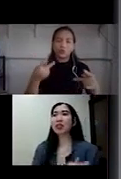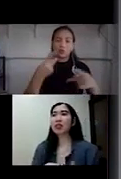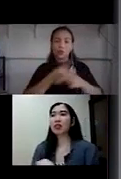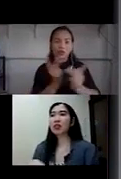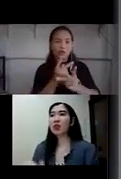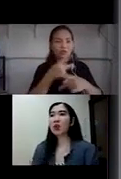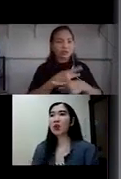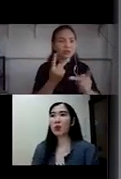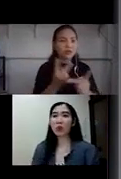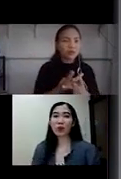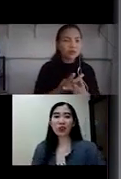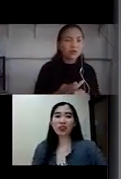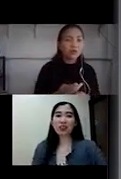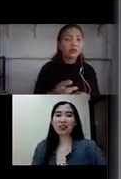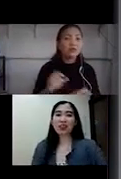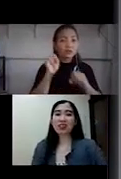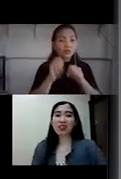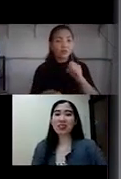Okay. So,